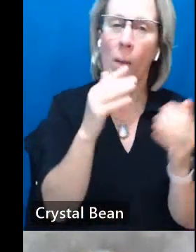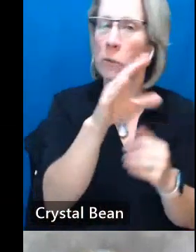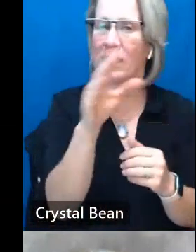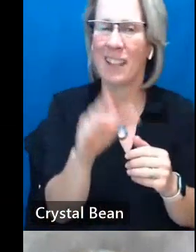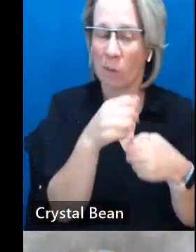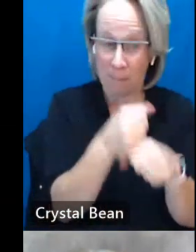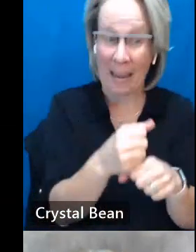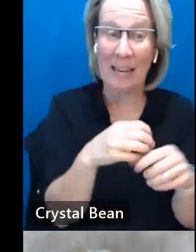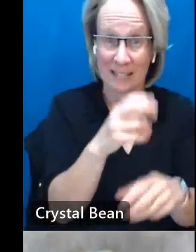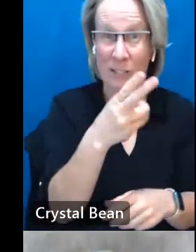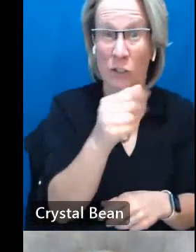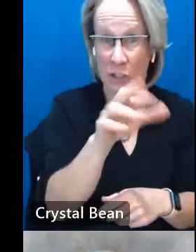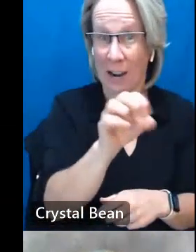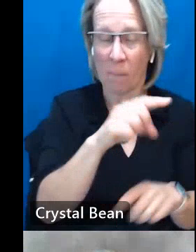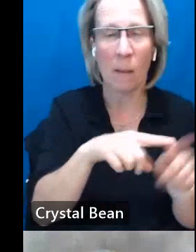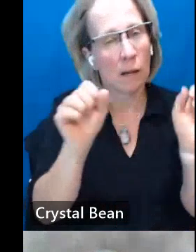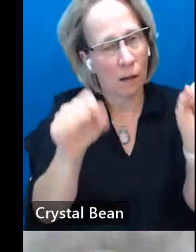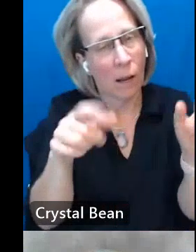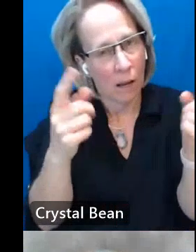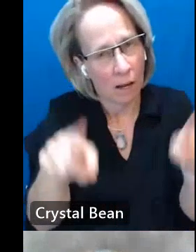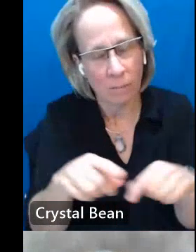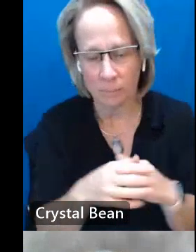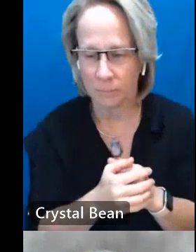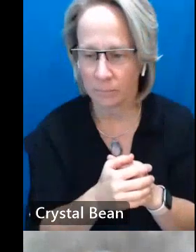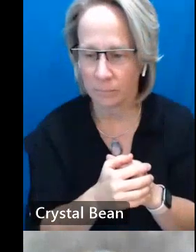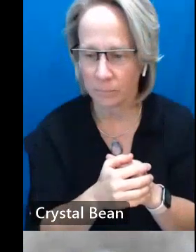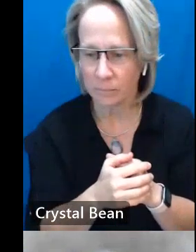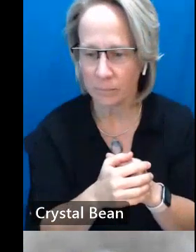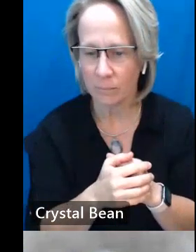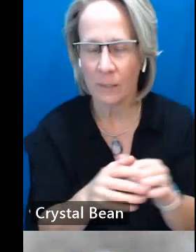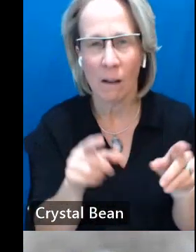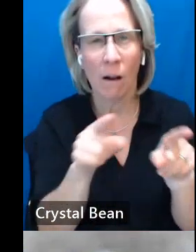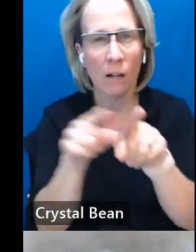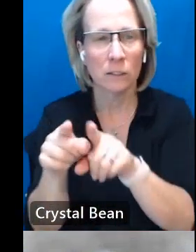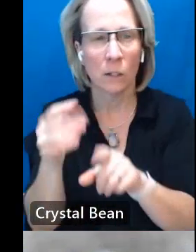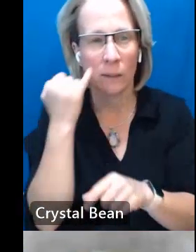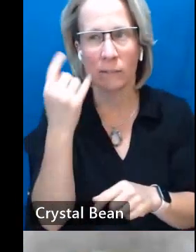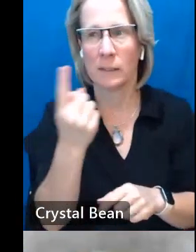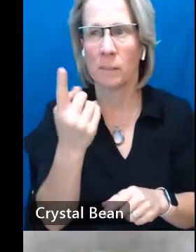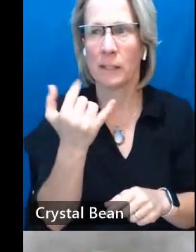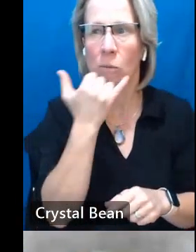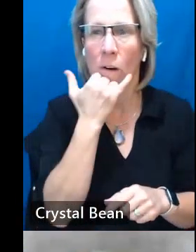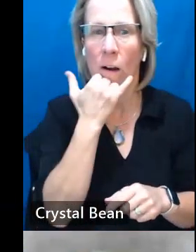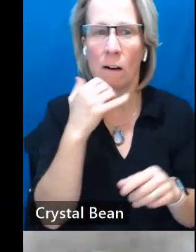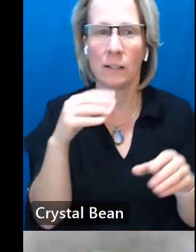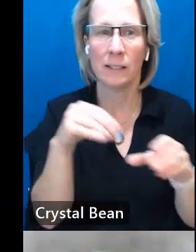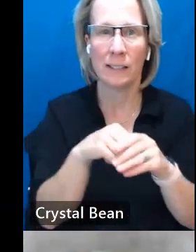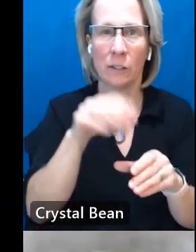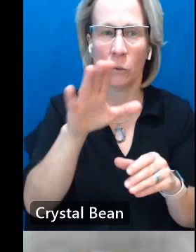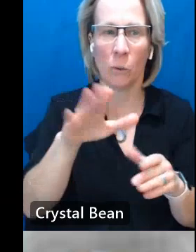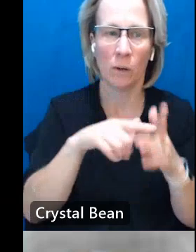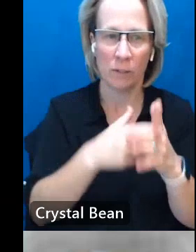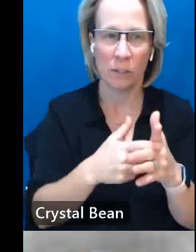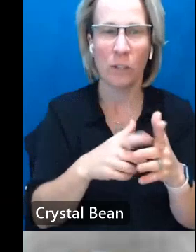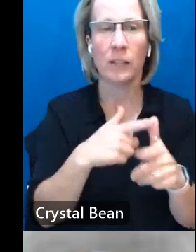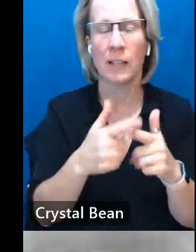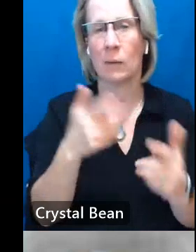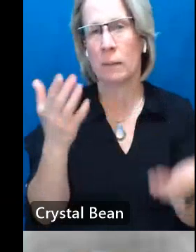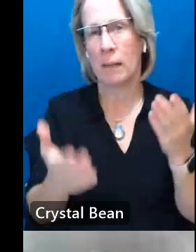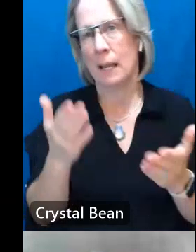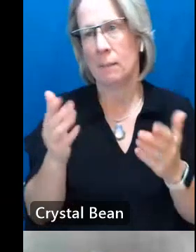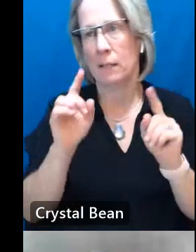Also, sometimes if we see, if something got wrong in your original budget setup, then we might go back and